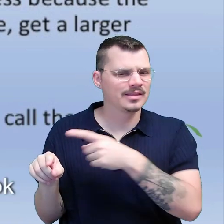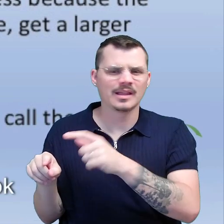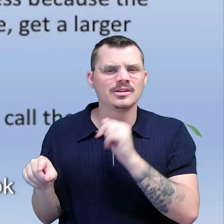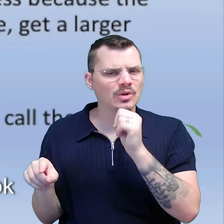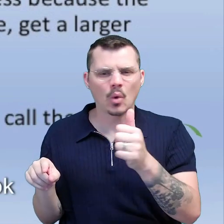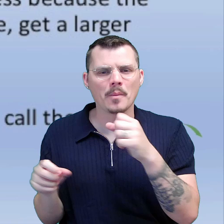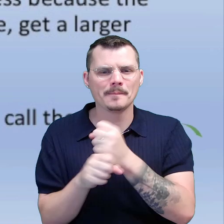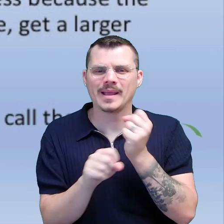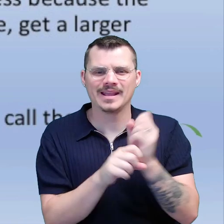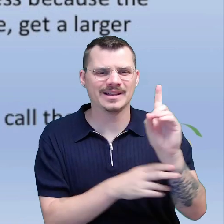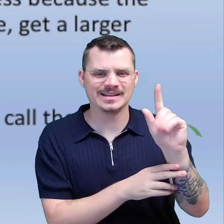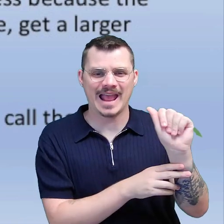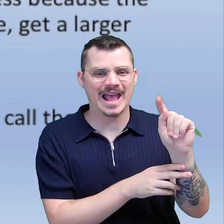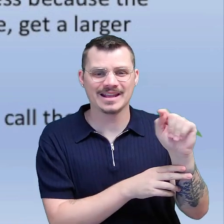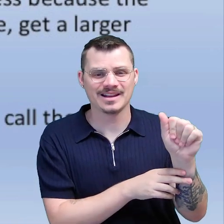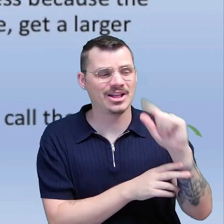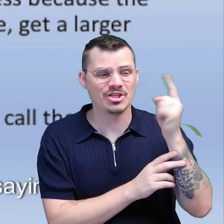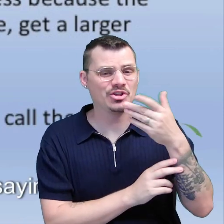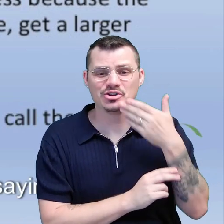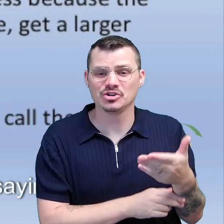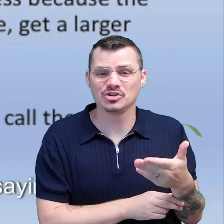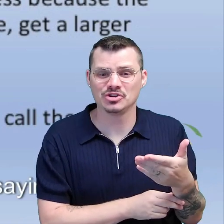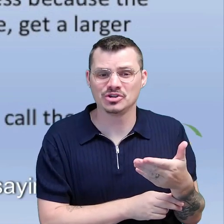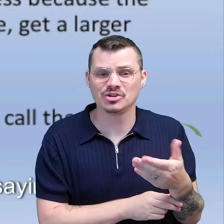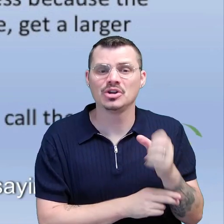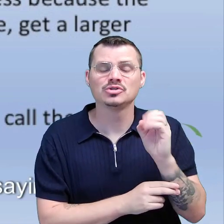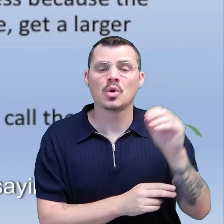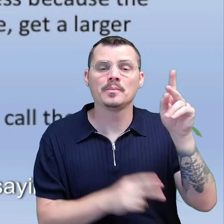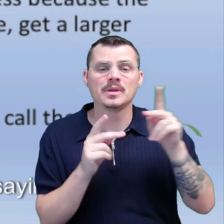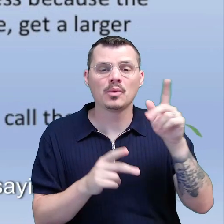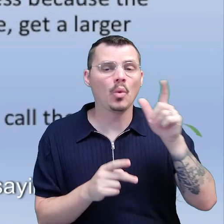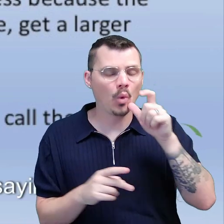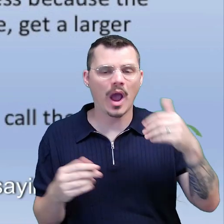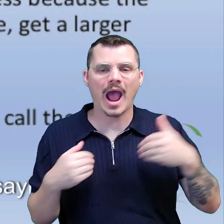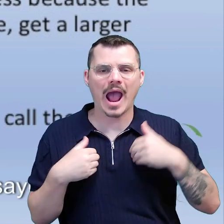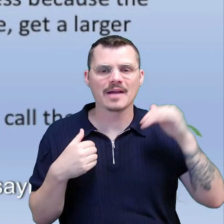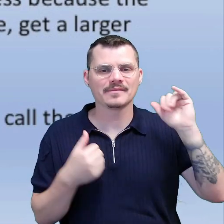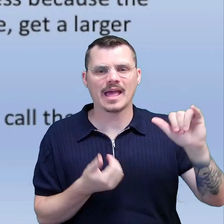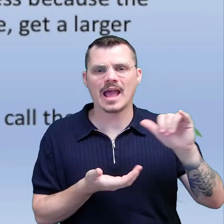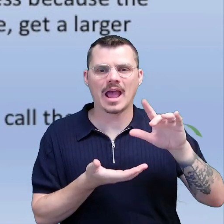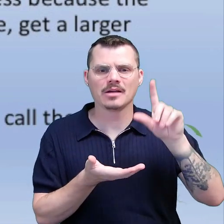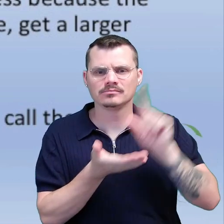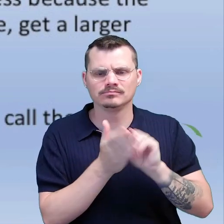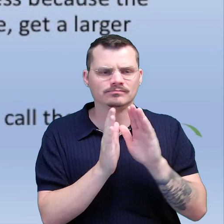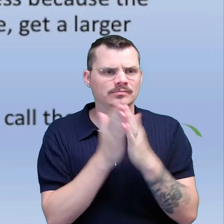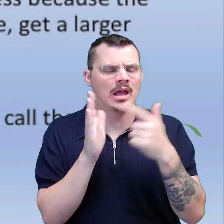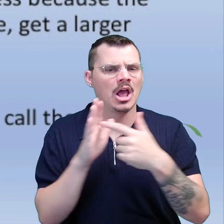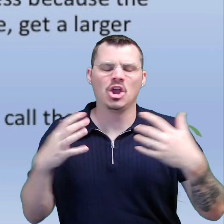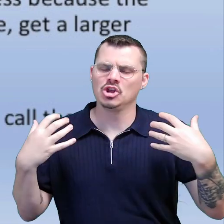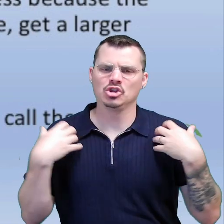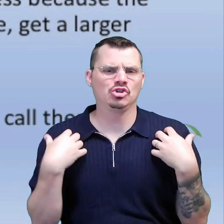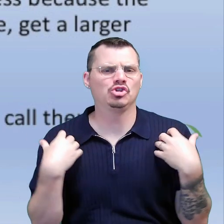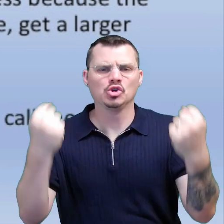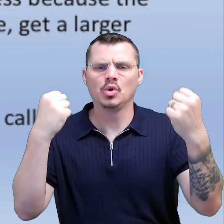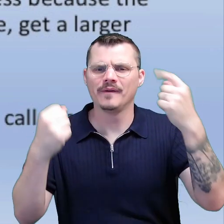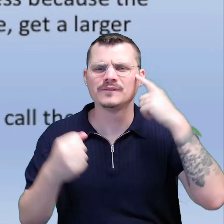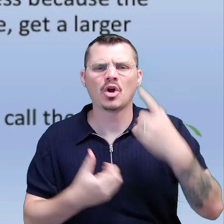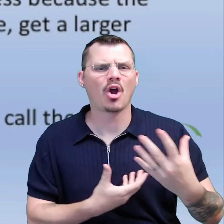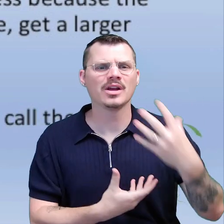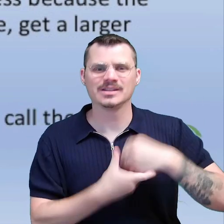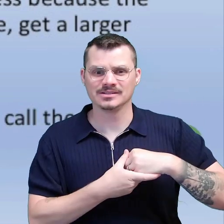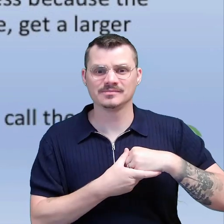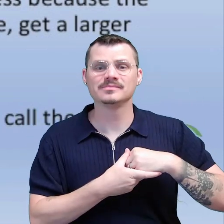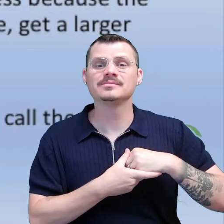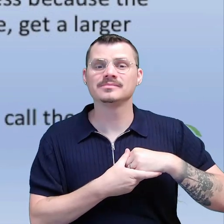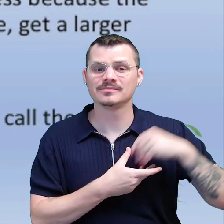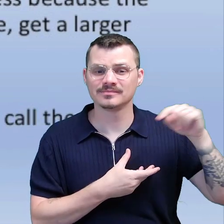make the graphs look very good. So the people over here with the cookbook saying, this is the cure for autism,